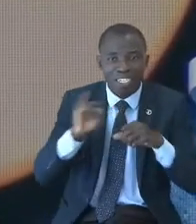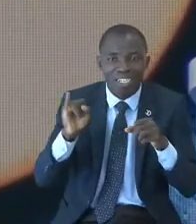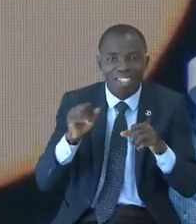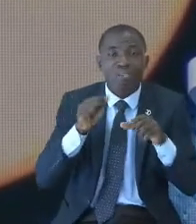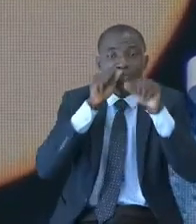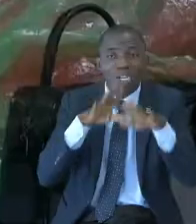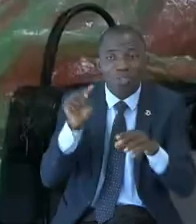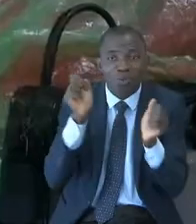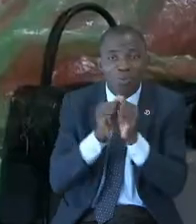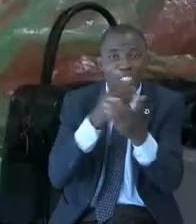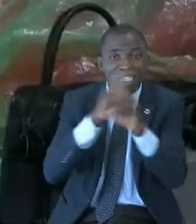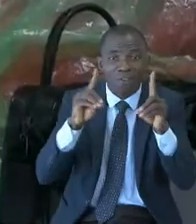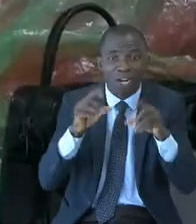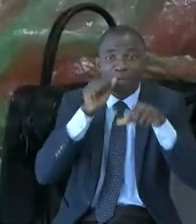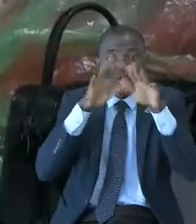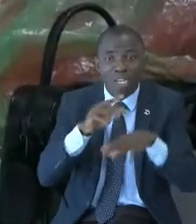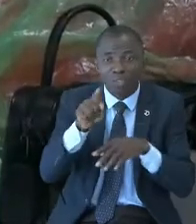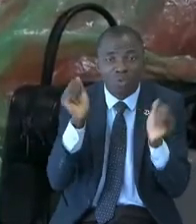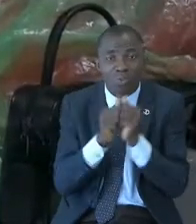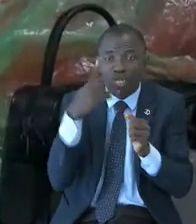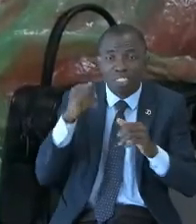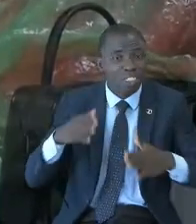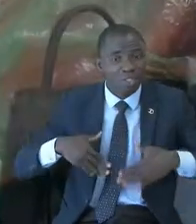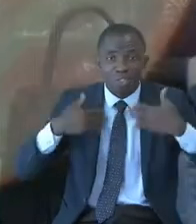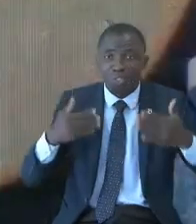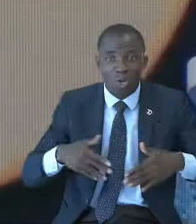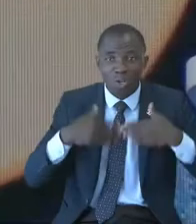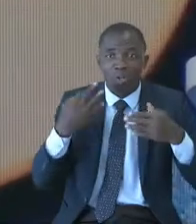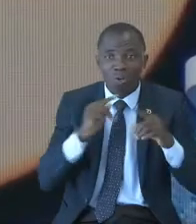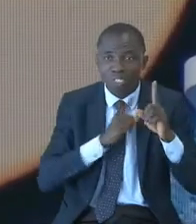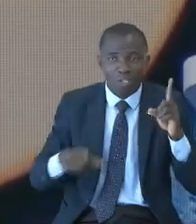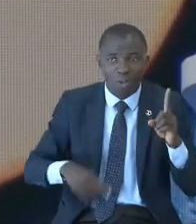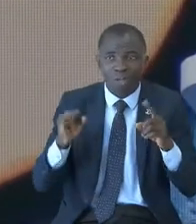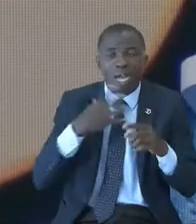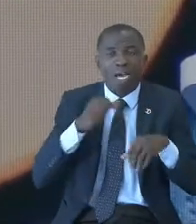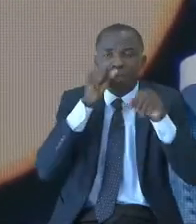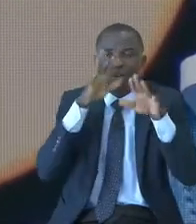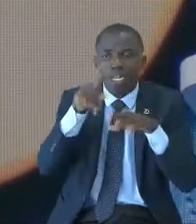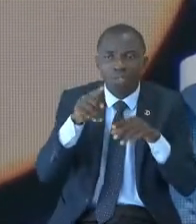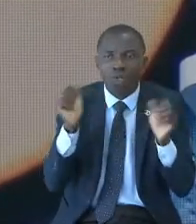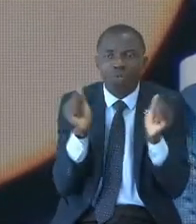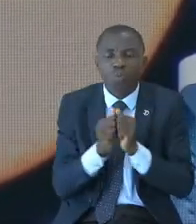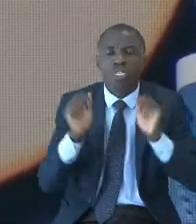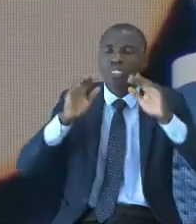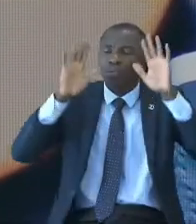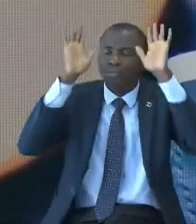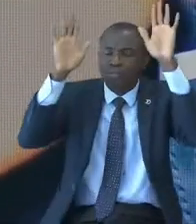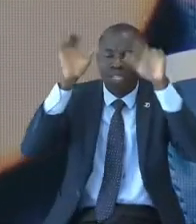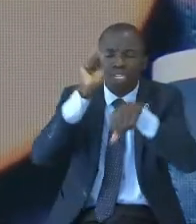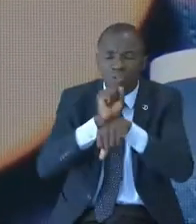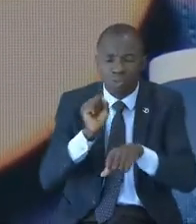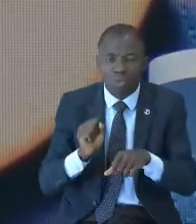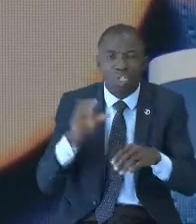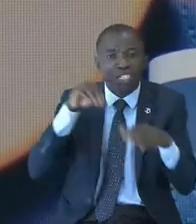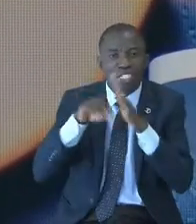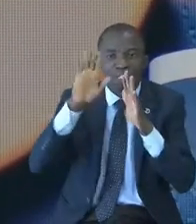with deliverance. Bless you with the joy of the Lord. And bless you with miracle in your